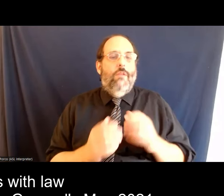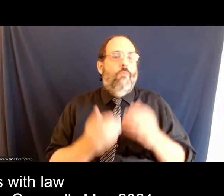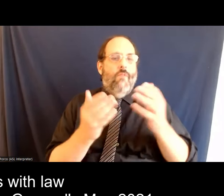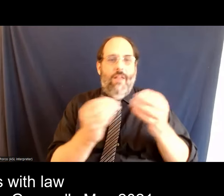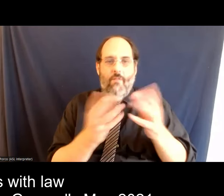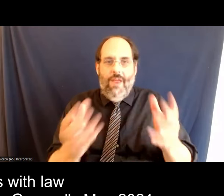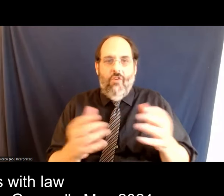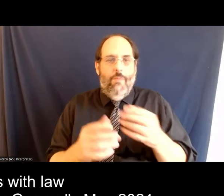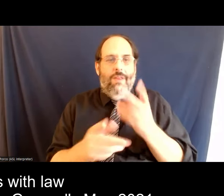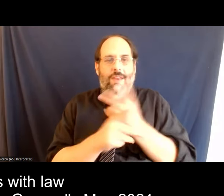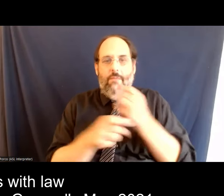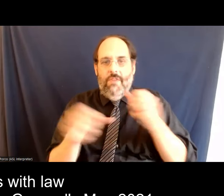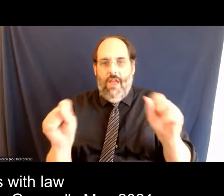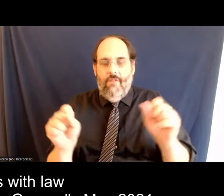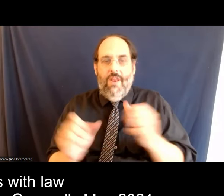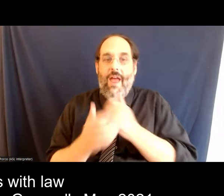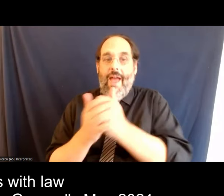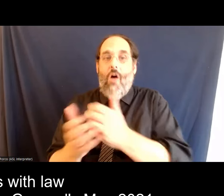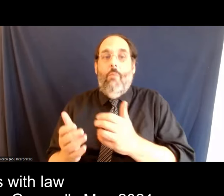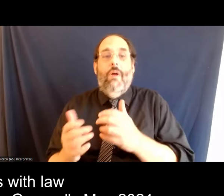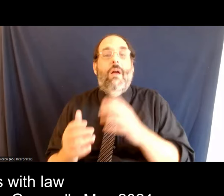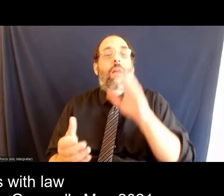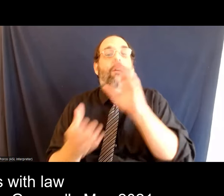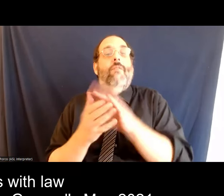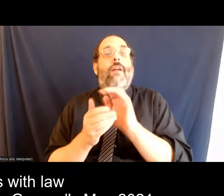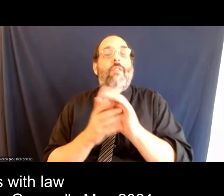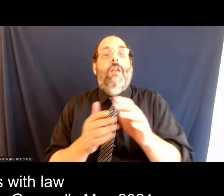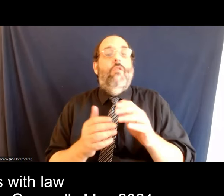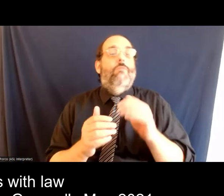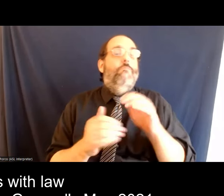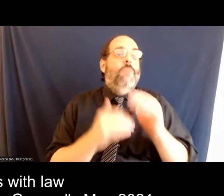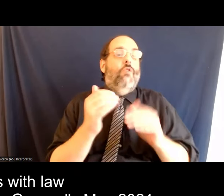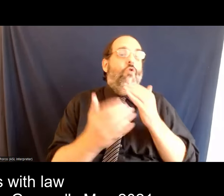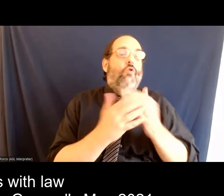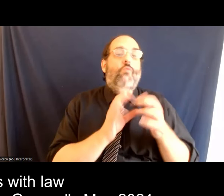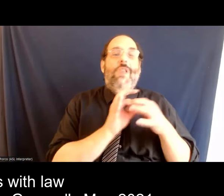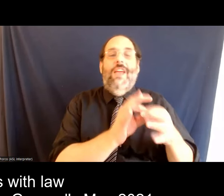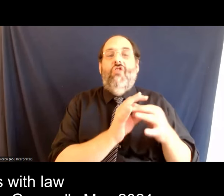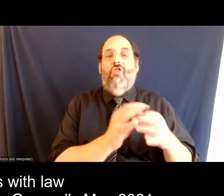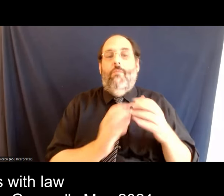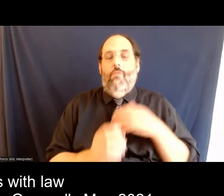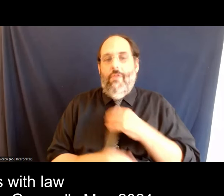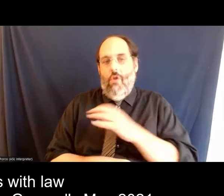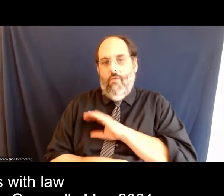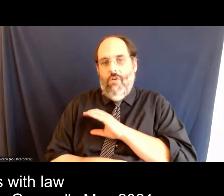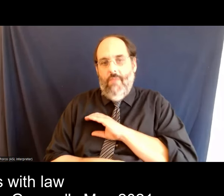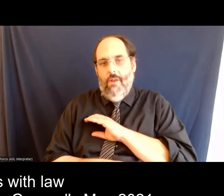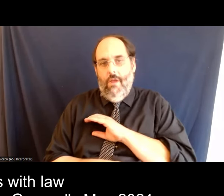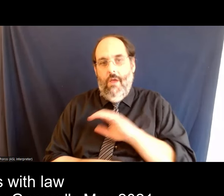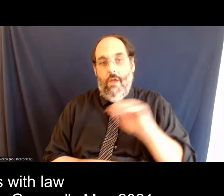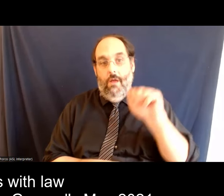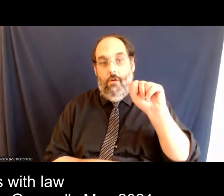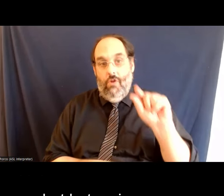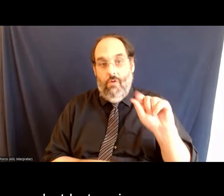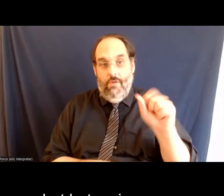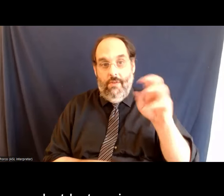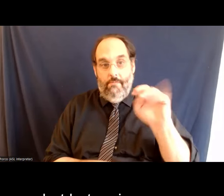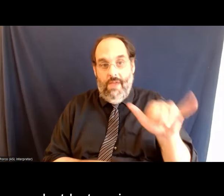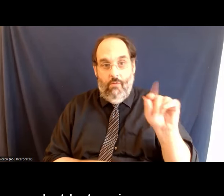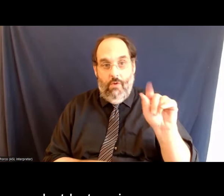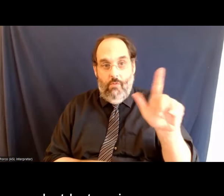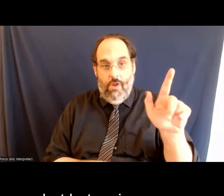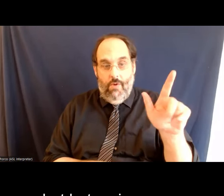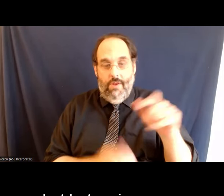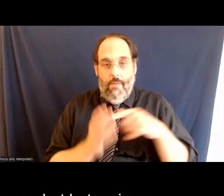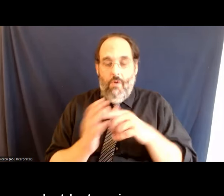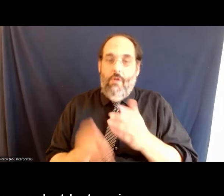to help faith leaders build relationships with law enforcement. The Attorney General's May 2021 memo on improving the